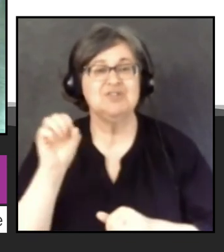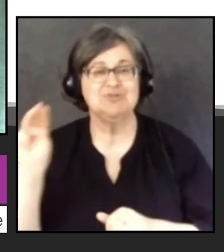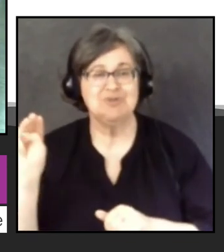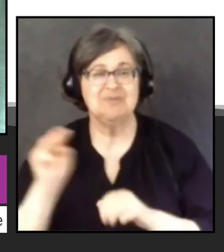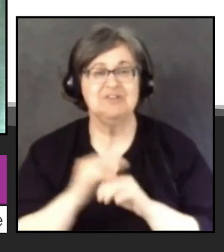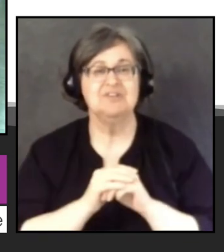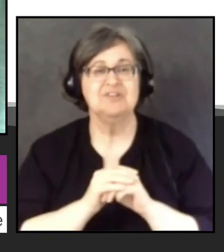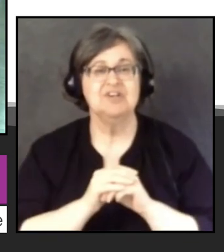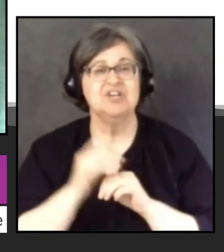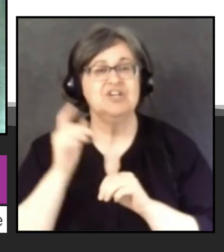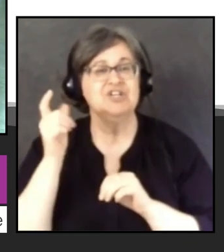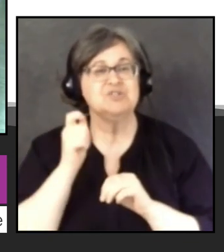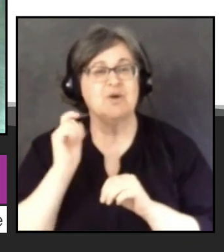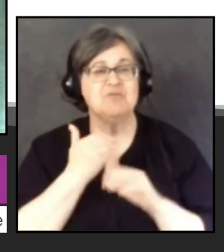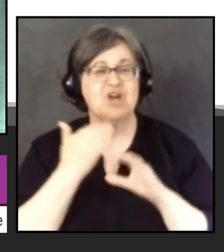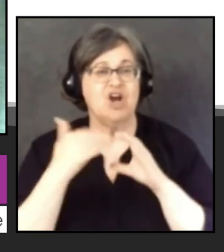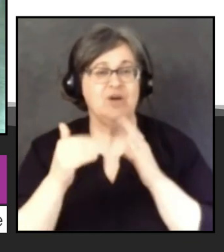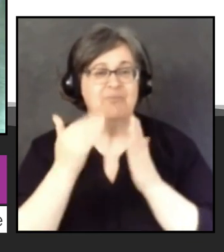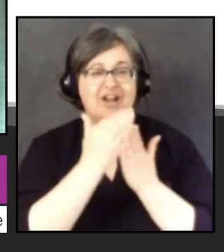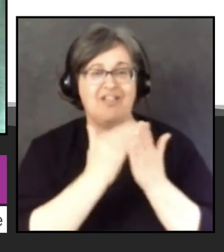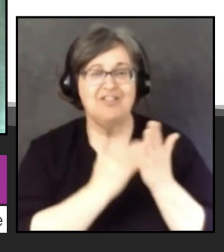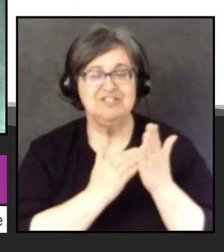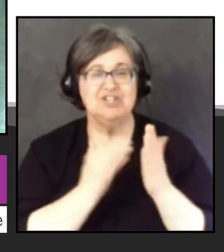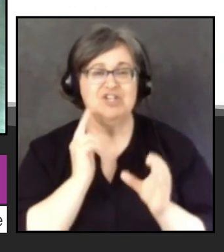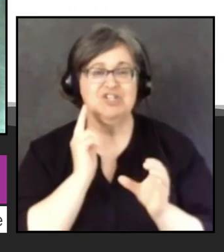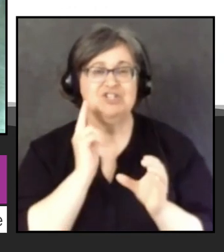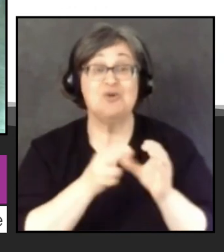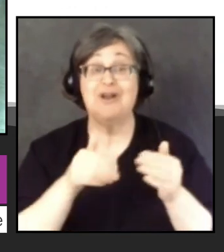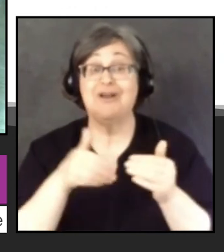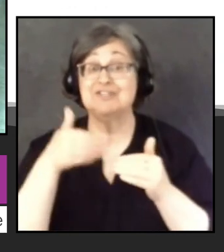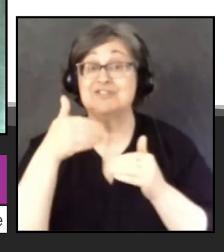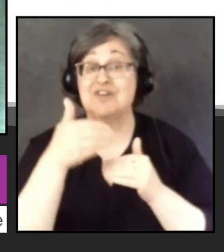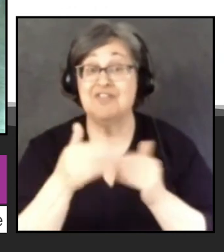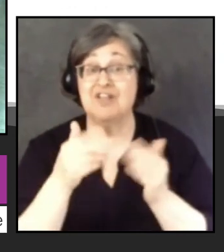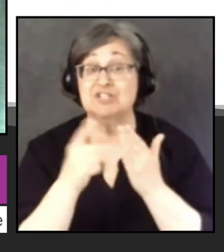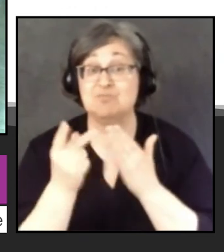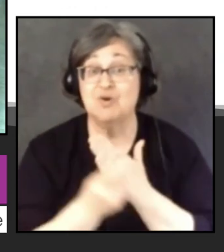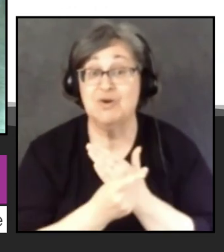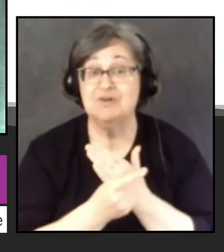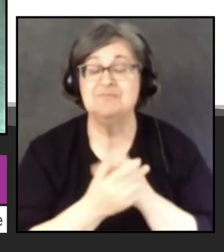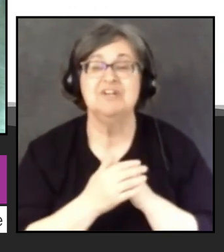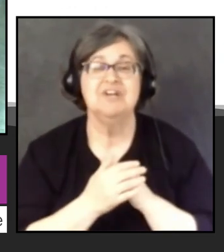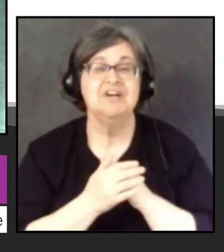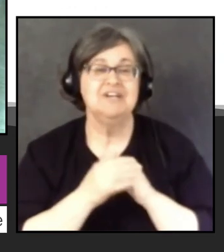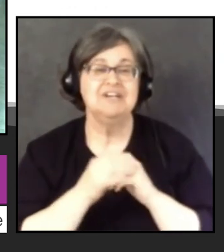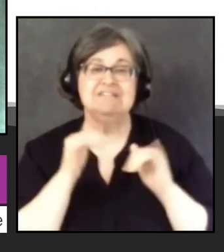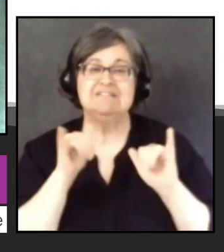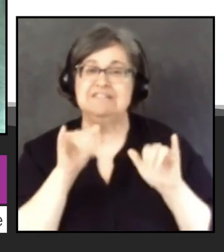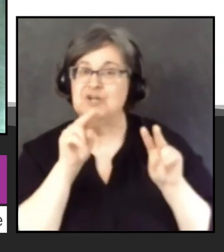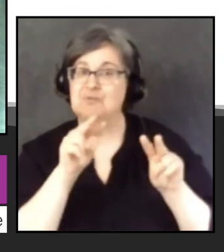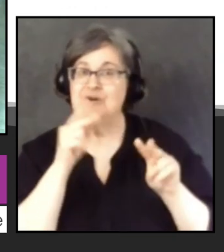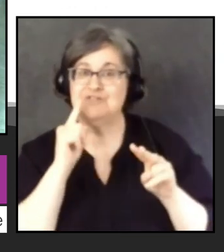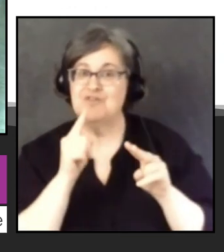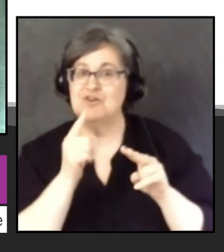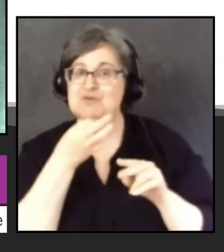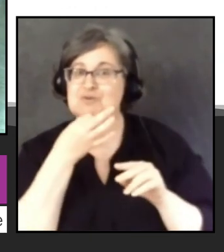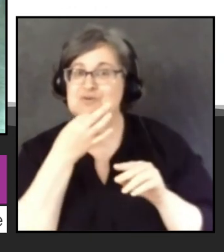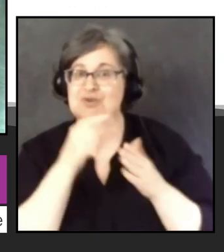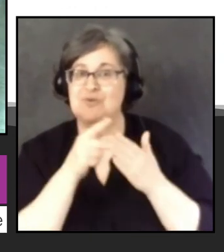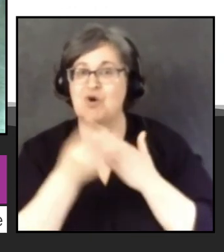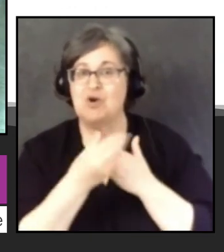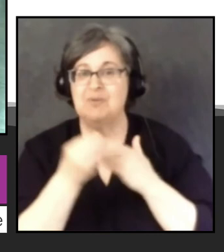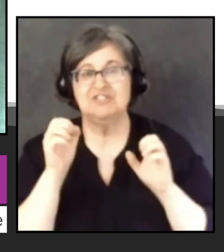media, subscribe to our email list, and join us the next time. And stay tuned for our upcoming programs and